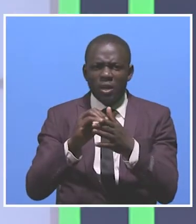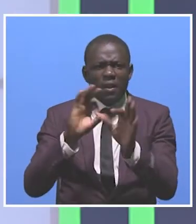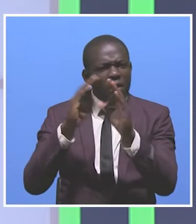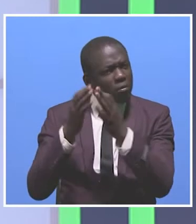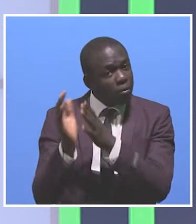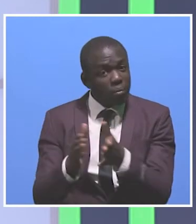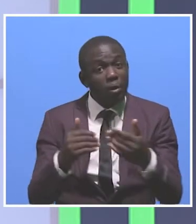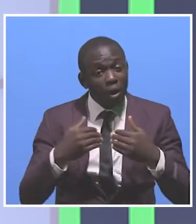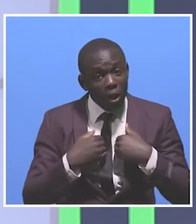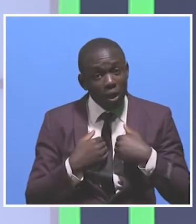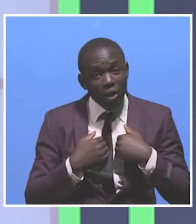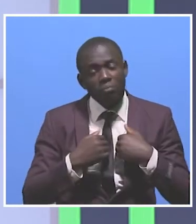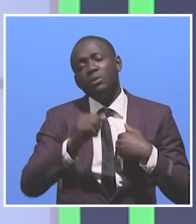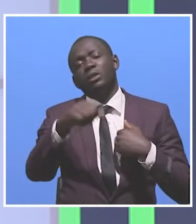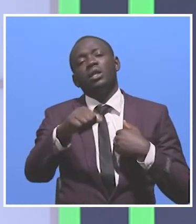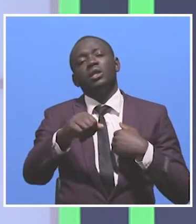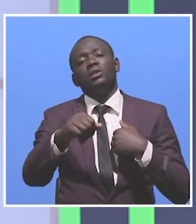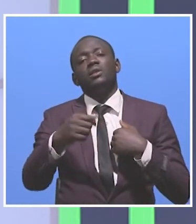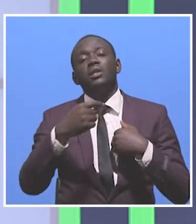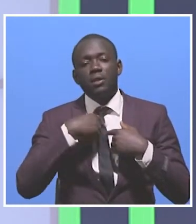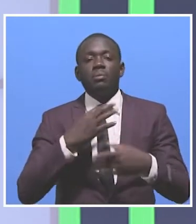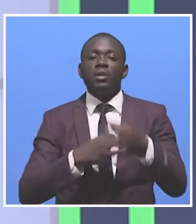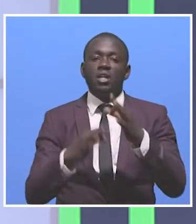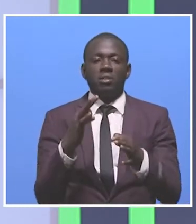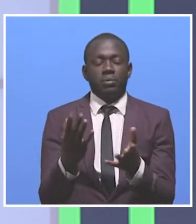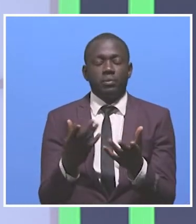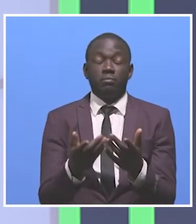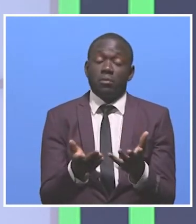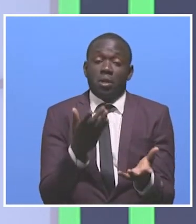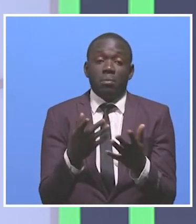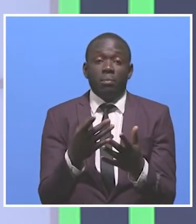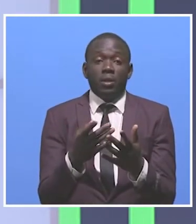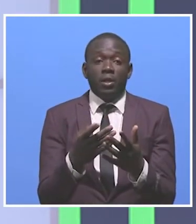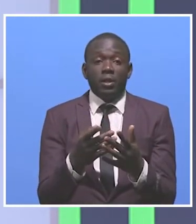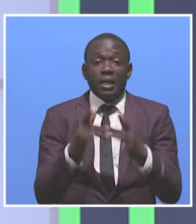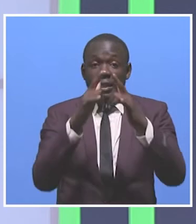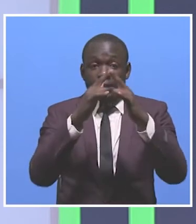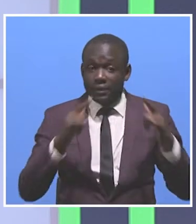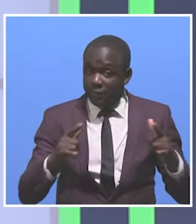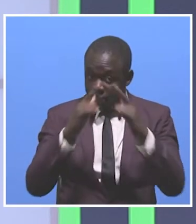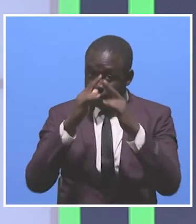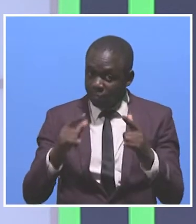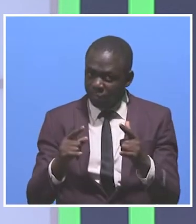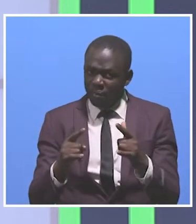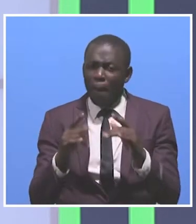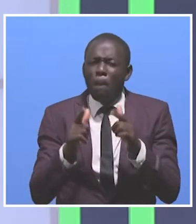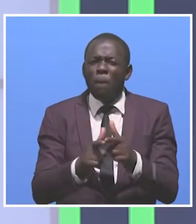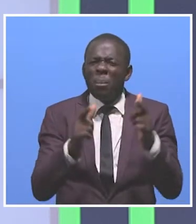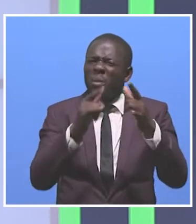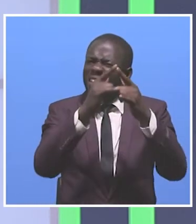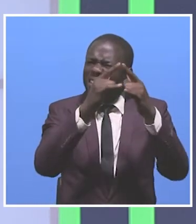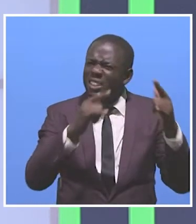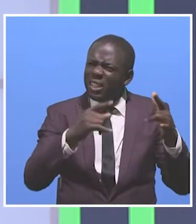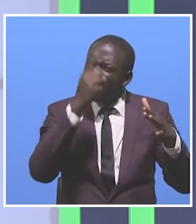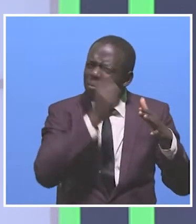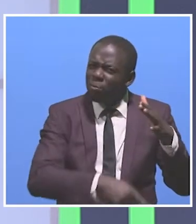the way I said it's like you are setting up nets. Eh? Yes. So the biggest net is